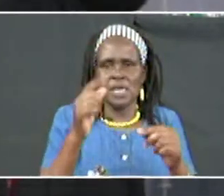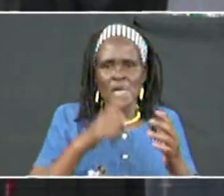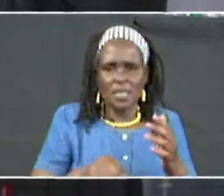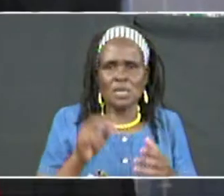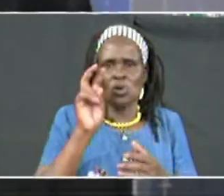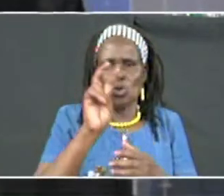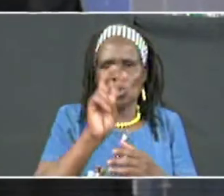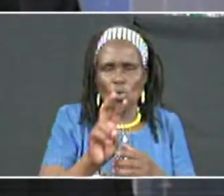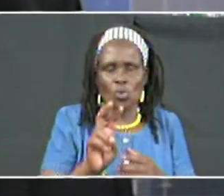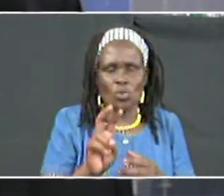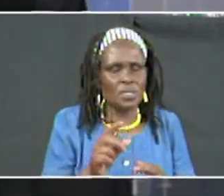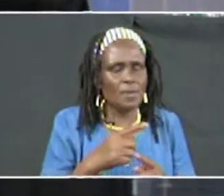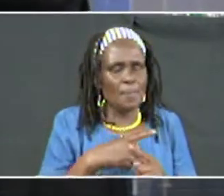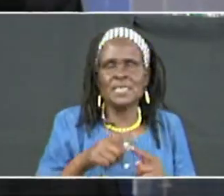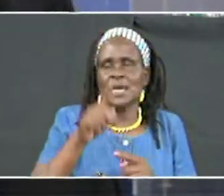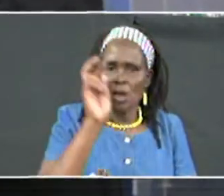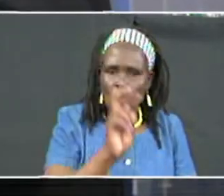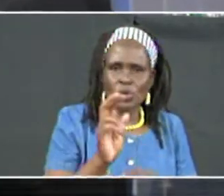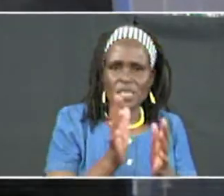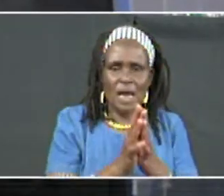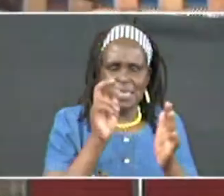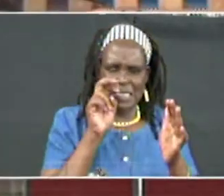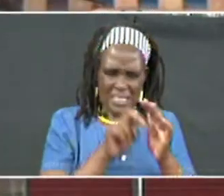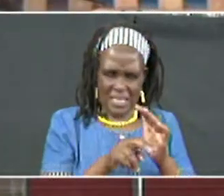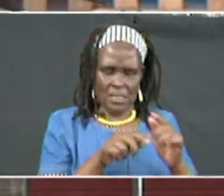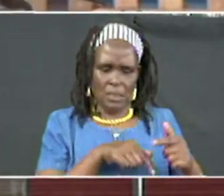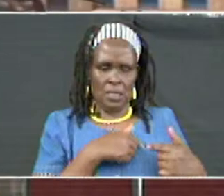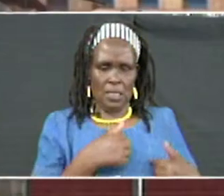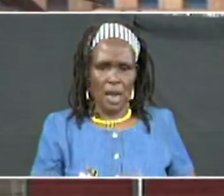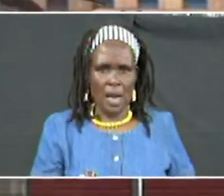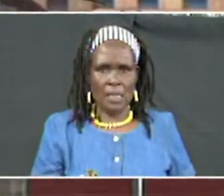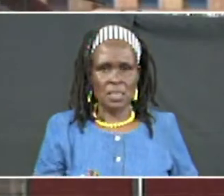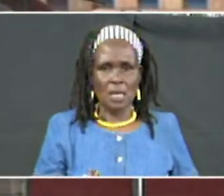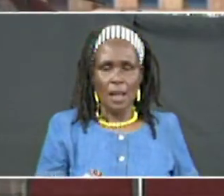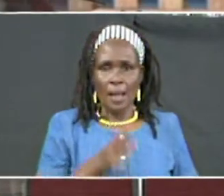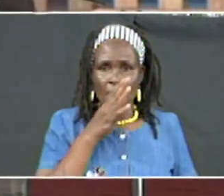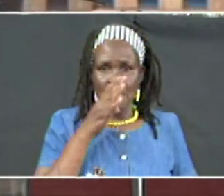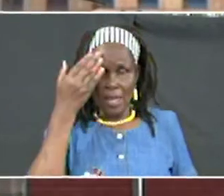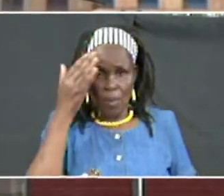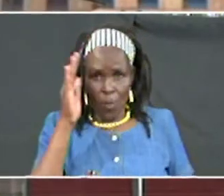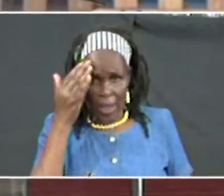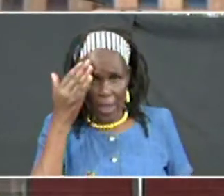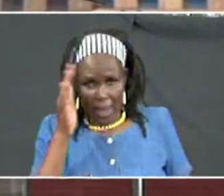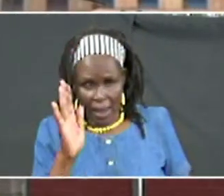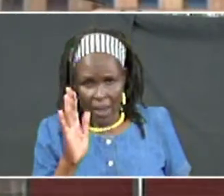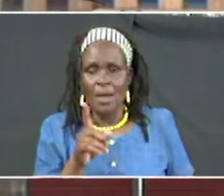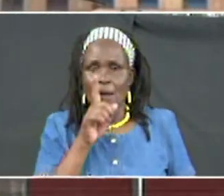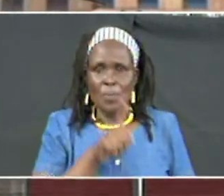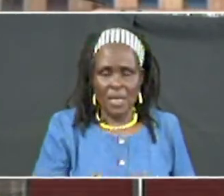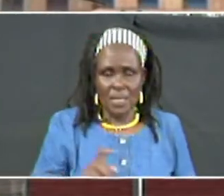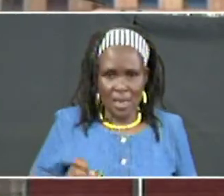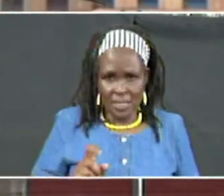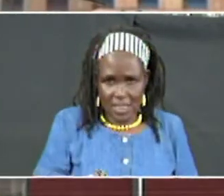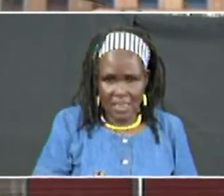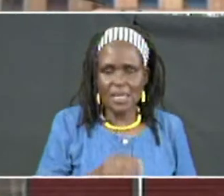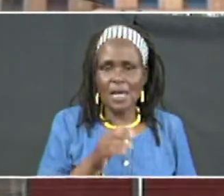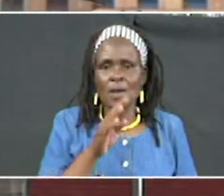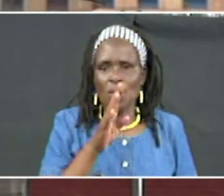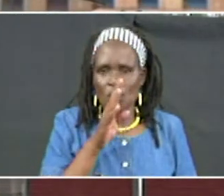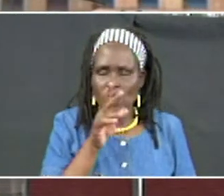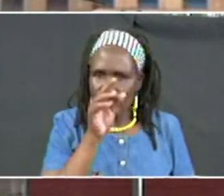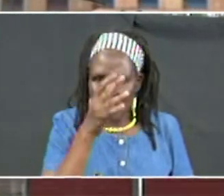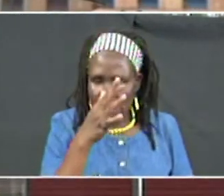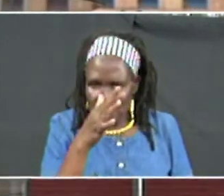and sees the heart. Beware, brothers and sisters, of this hypocrisy. For this kind of